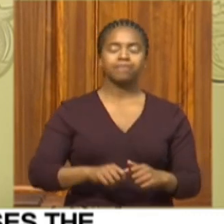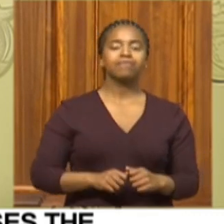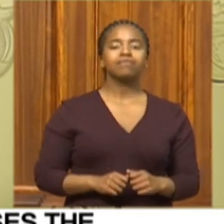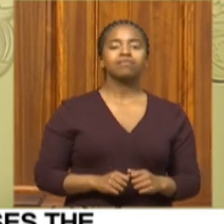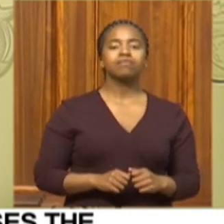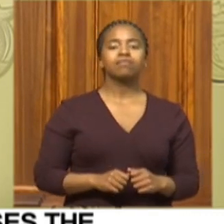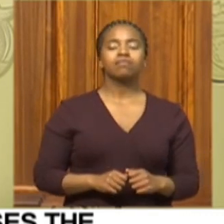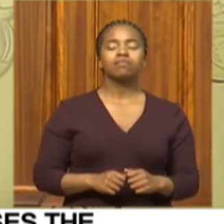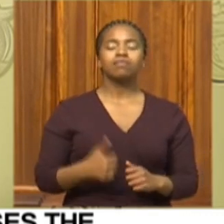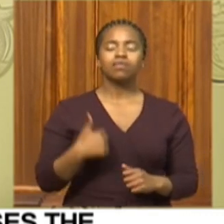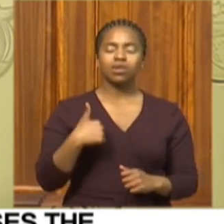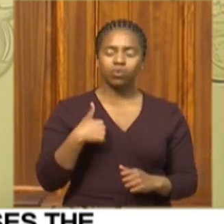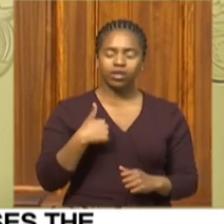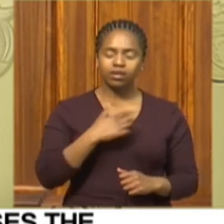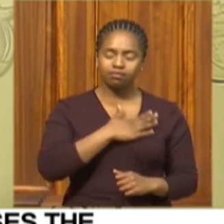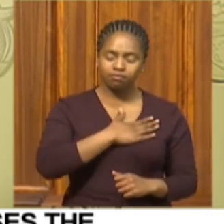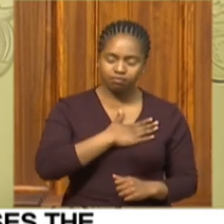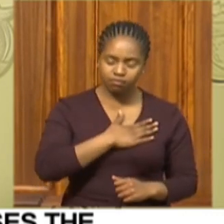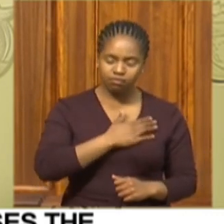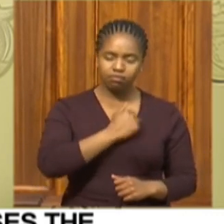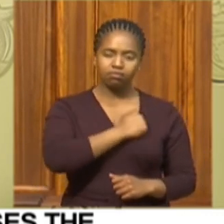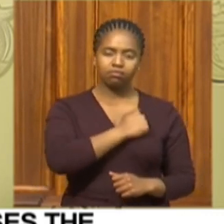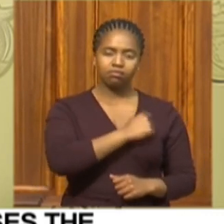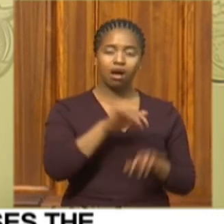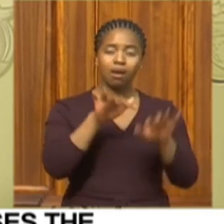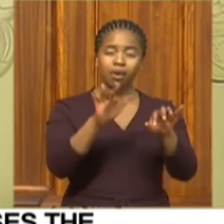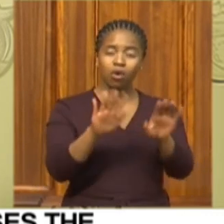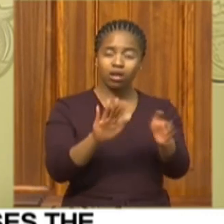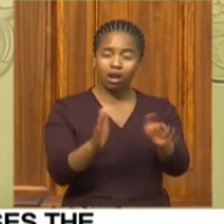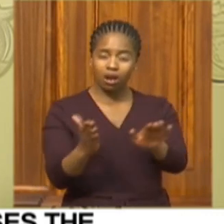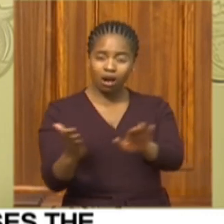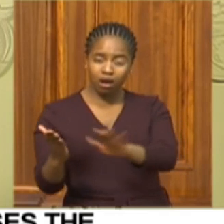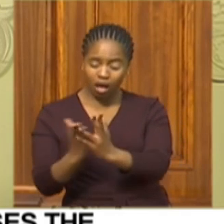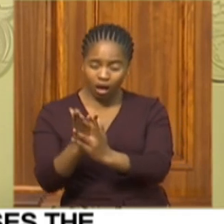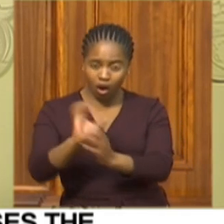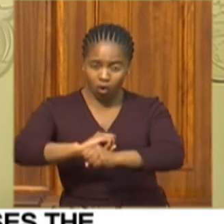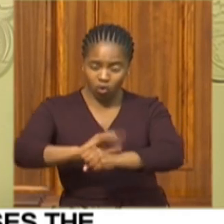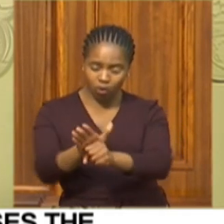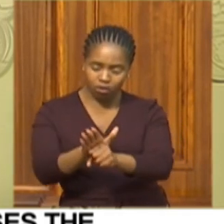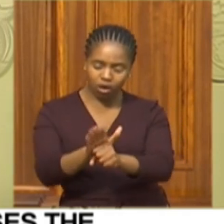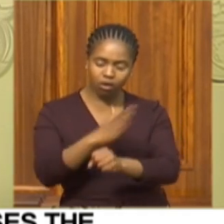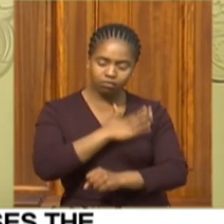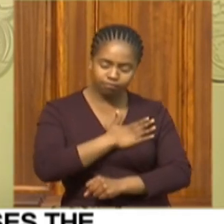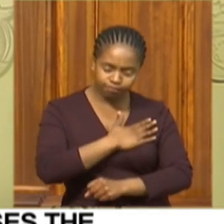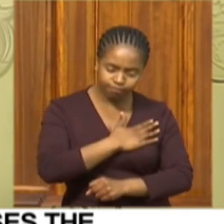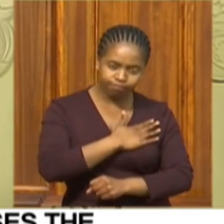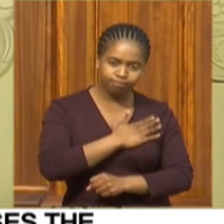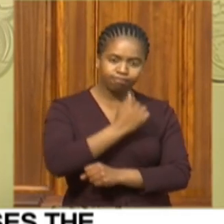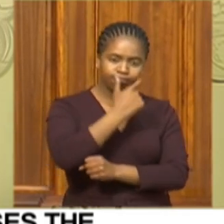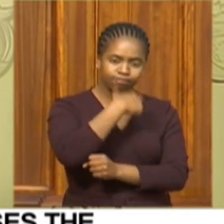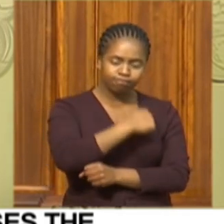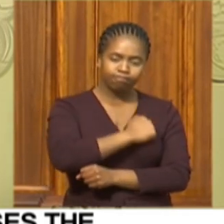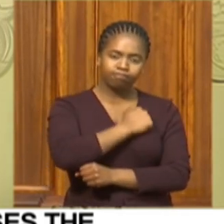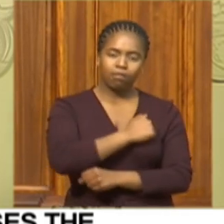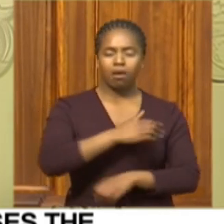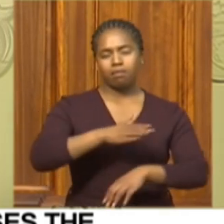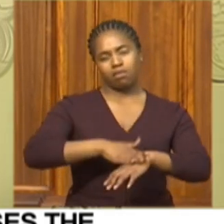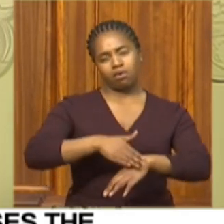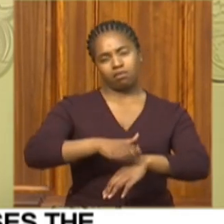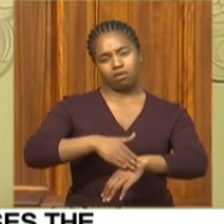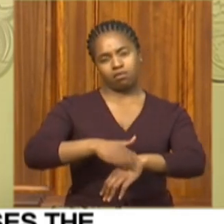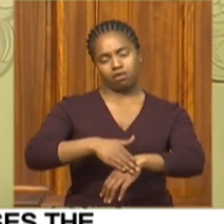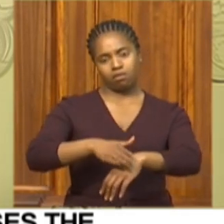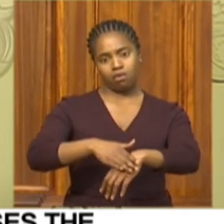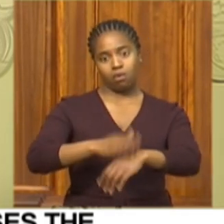We continue to mourn each and every one who has passed away, and the many more that we do